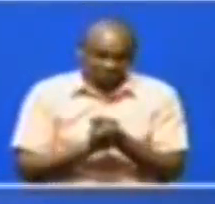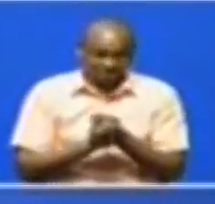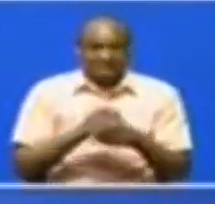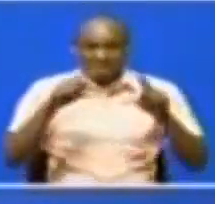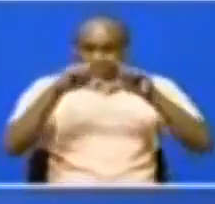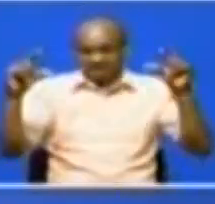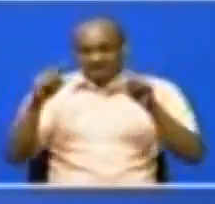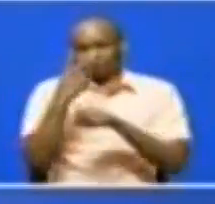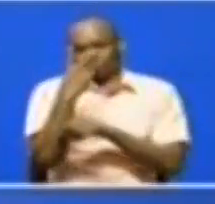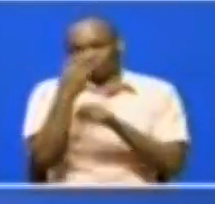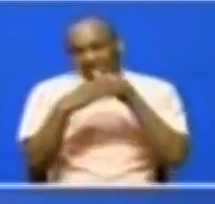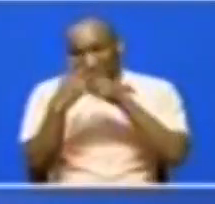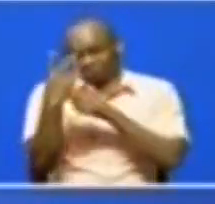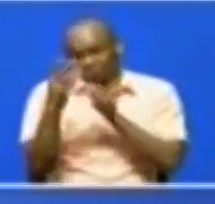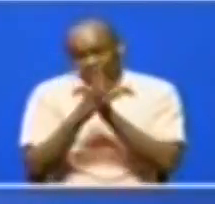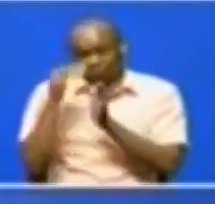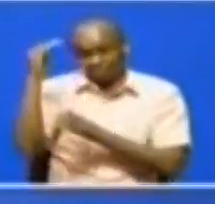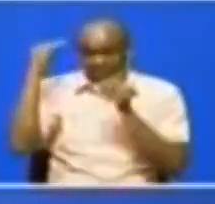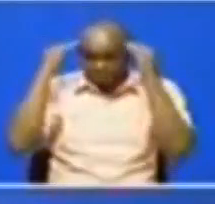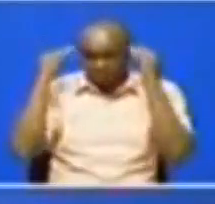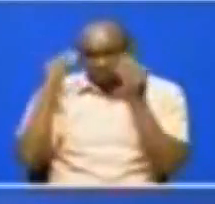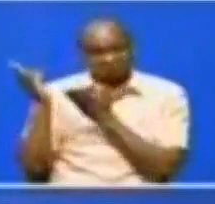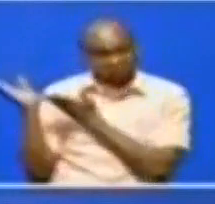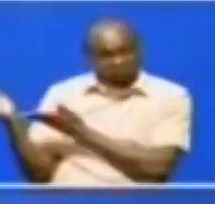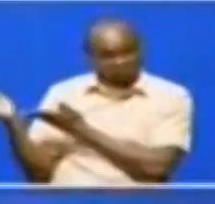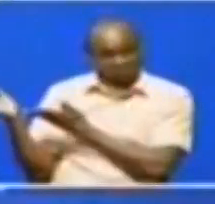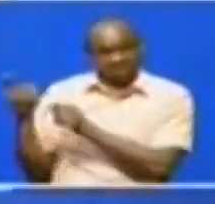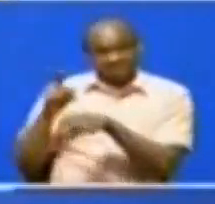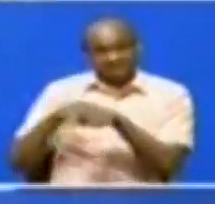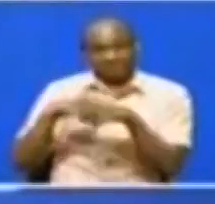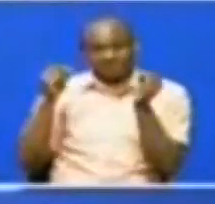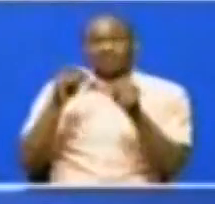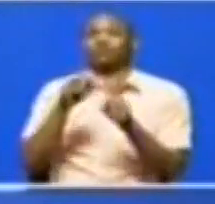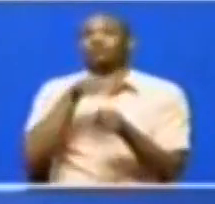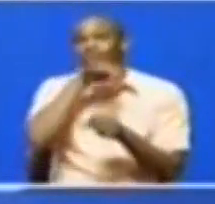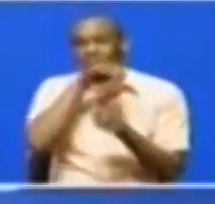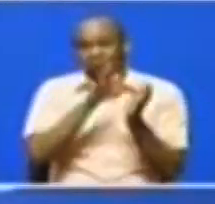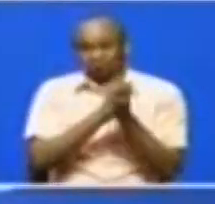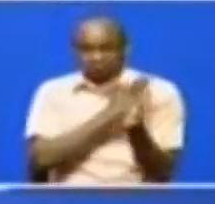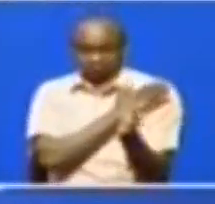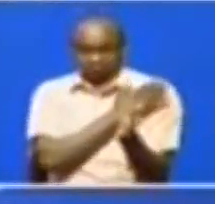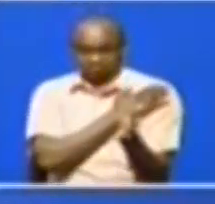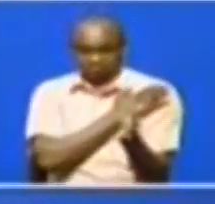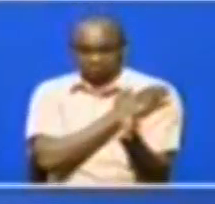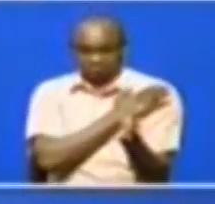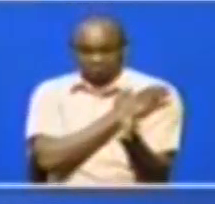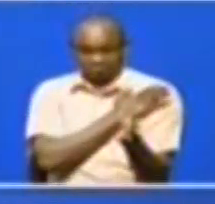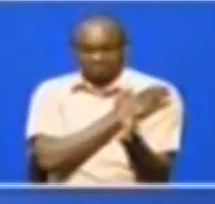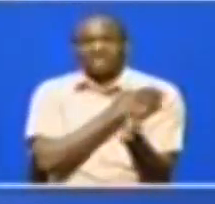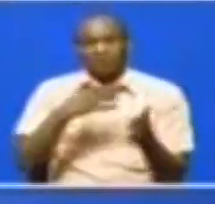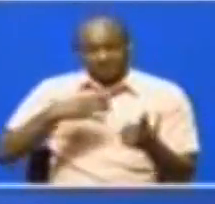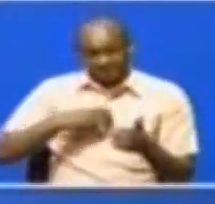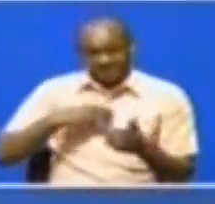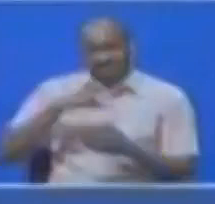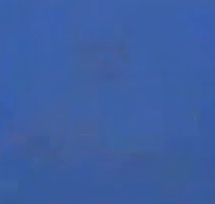paragraph 292 of the Supreme Court ruling in the Odinga presidential petition of 2013, the retired